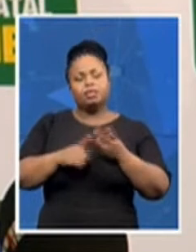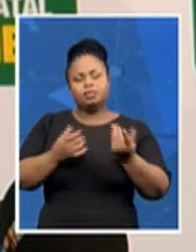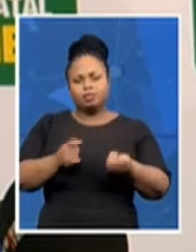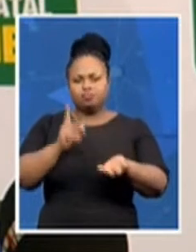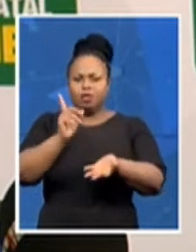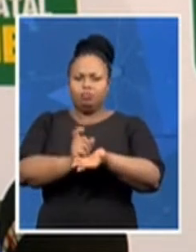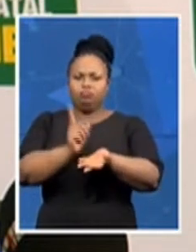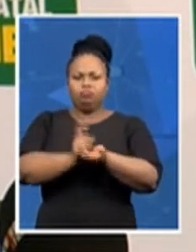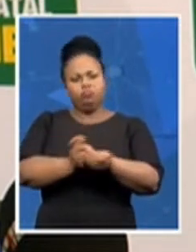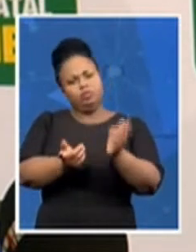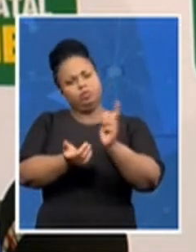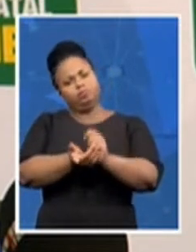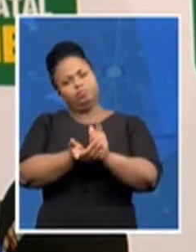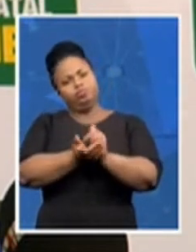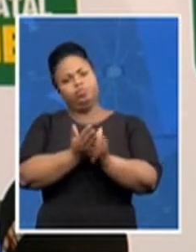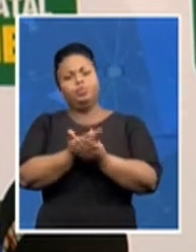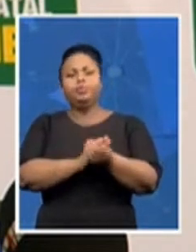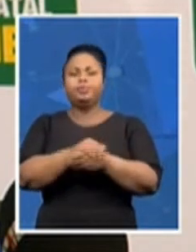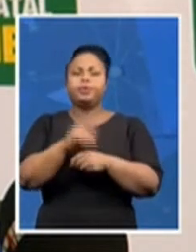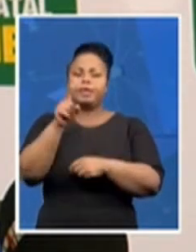maintain social distancing.